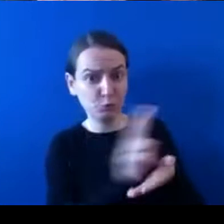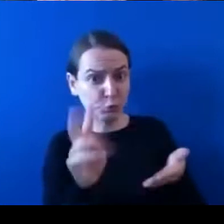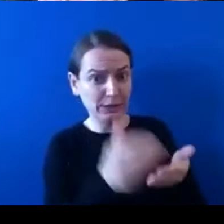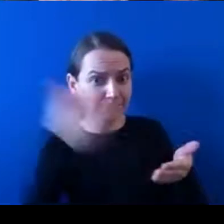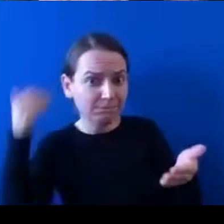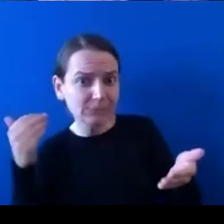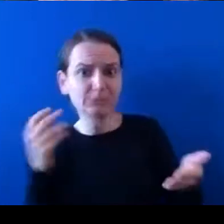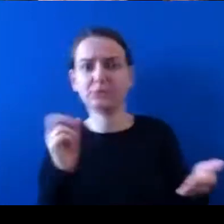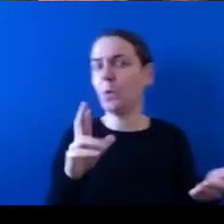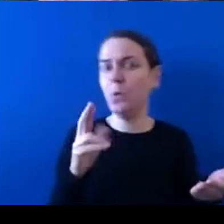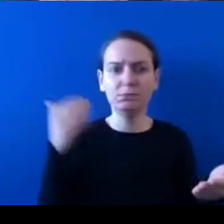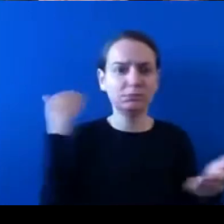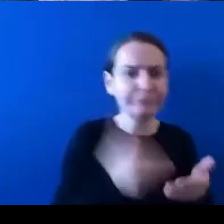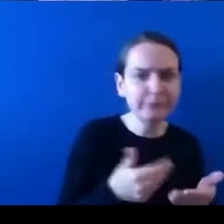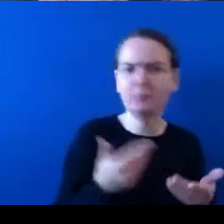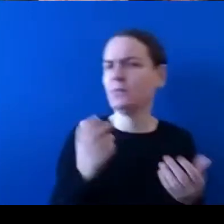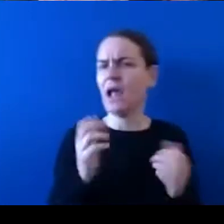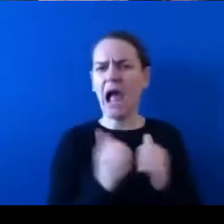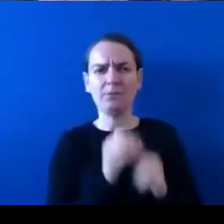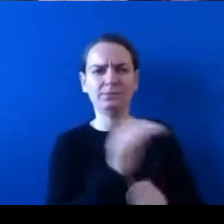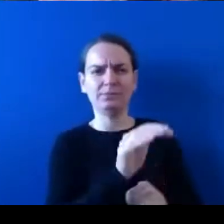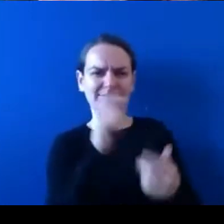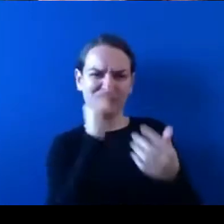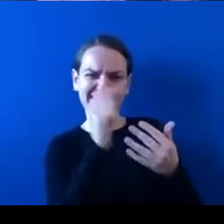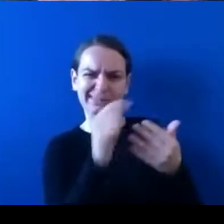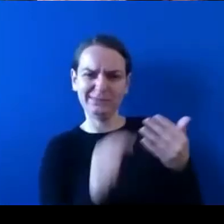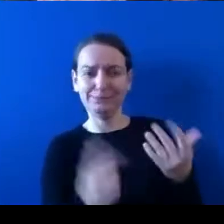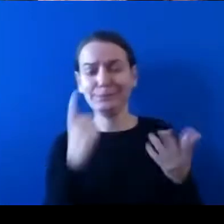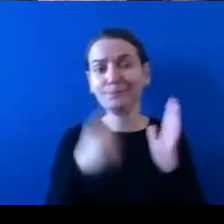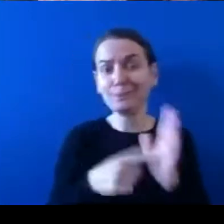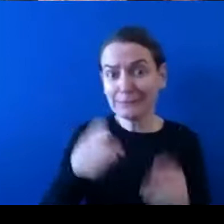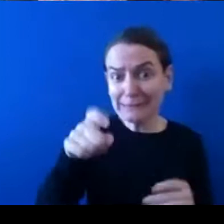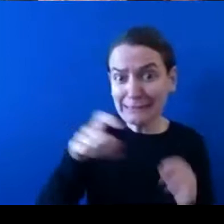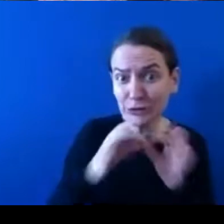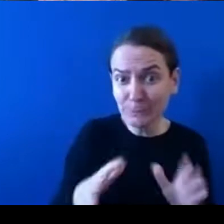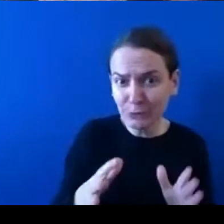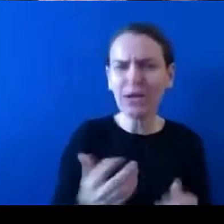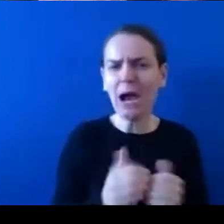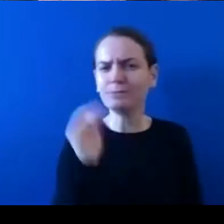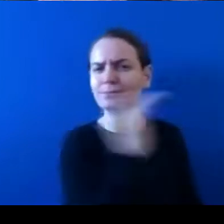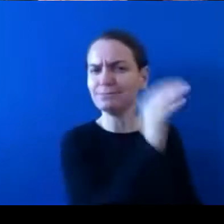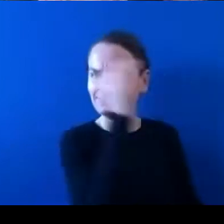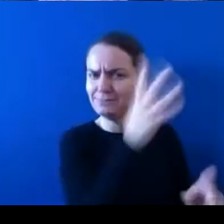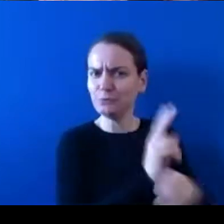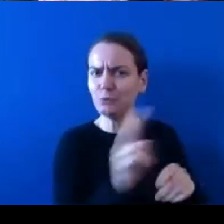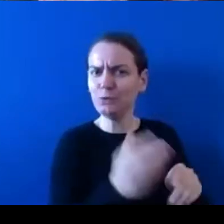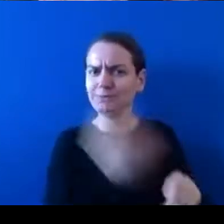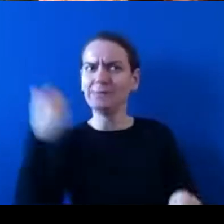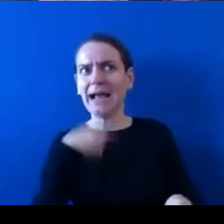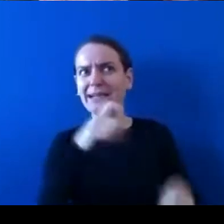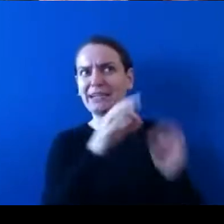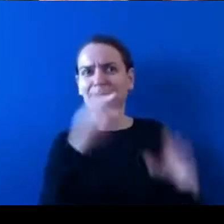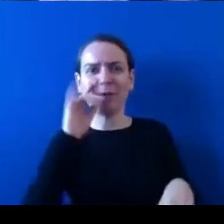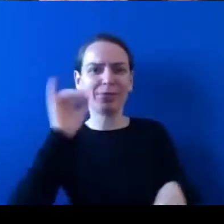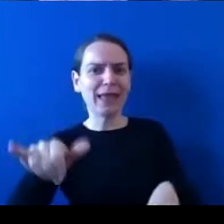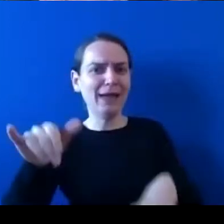accessible during their teaching or curriculum? What types of communication is happening with